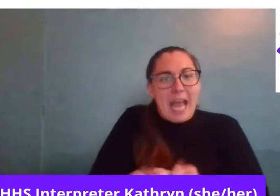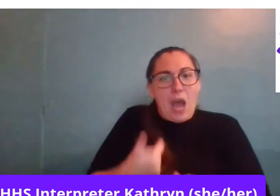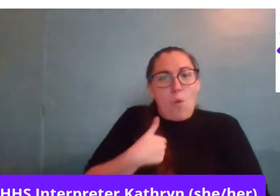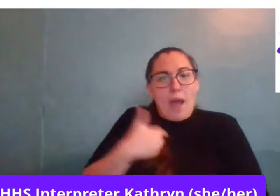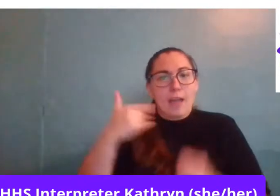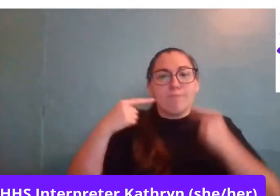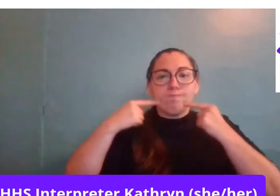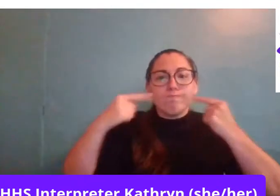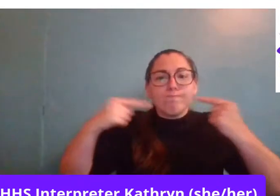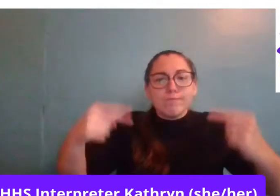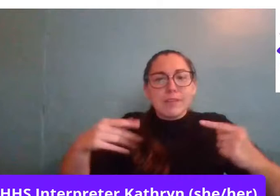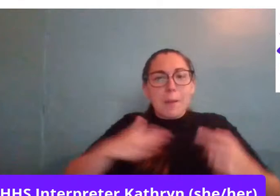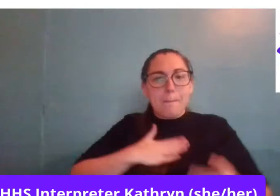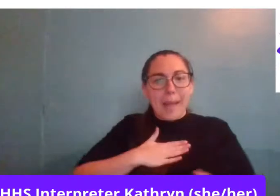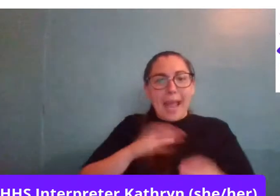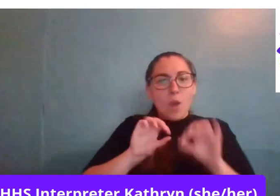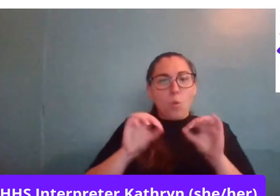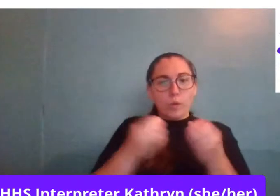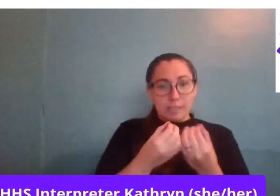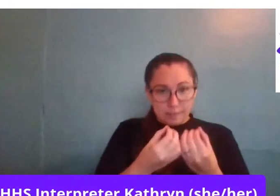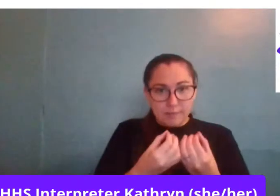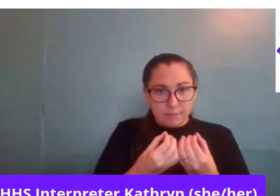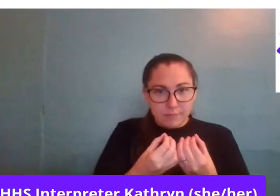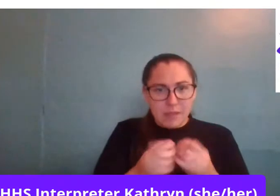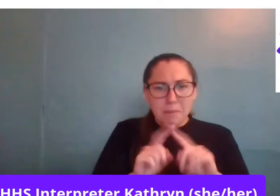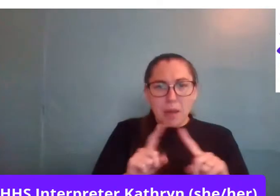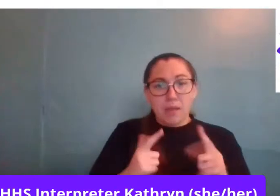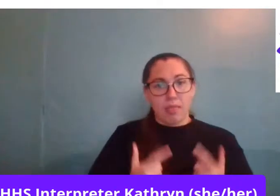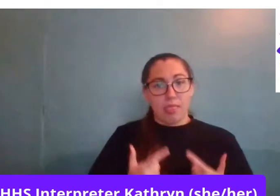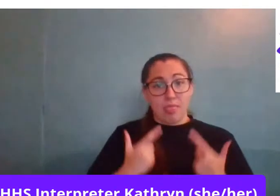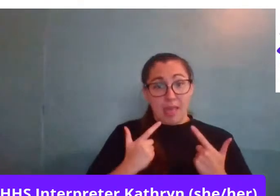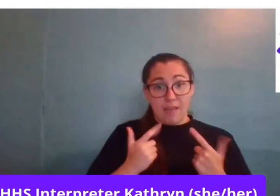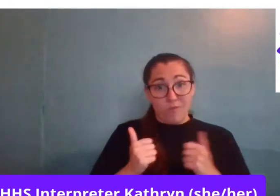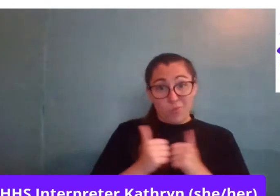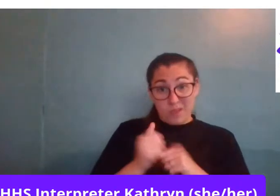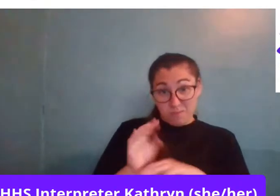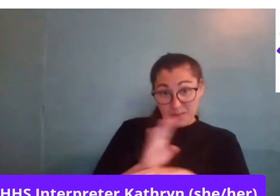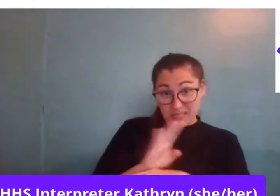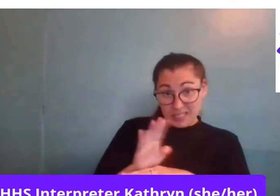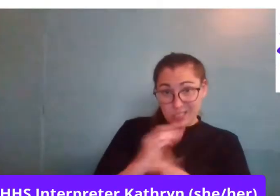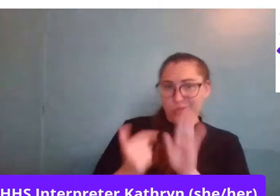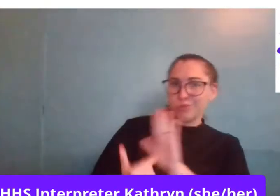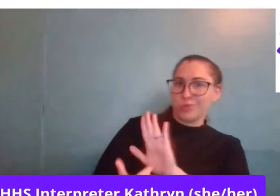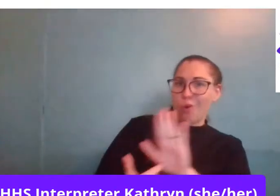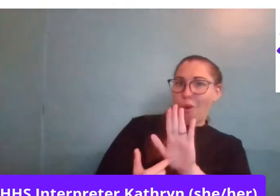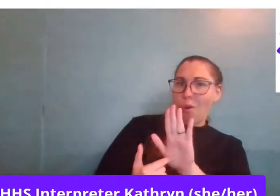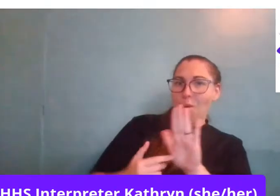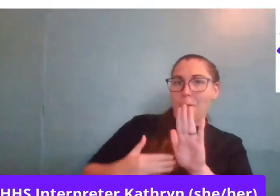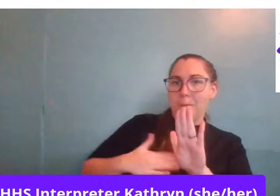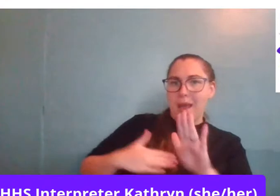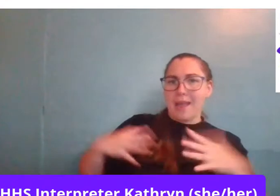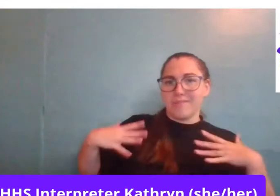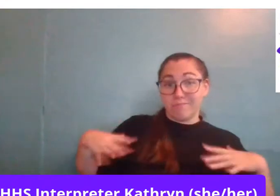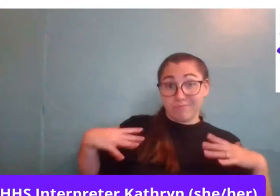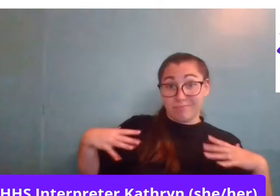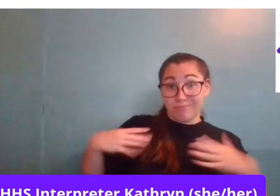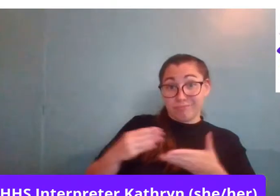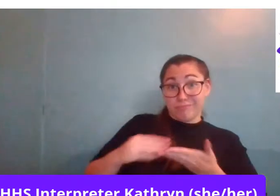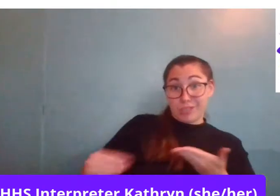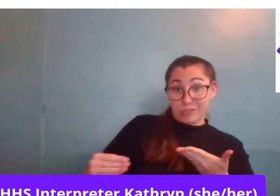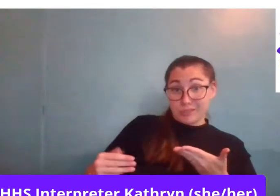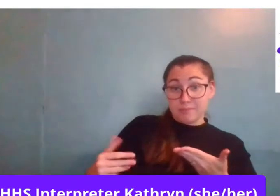organization. But to do live with my business and showing my merchandise, hey, but I did